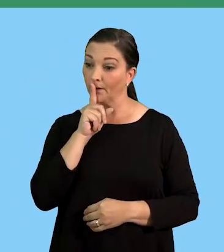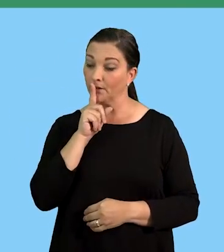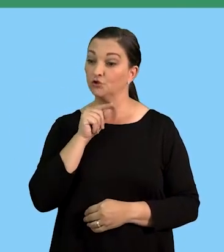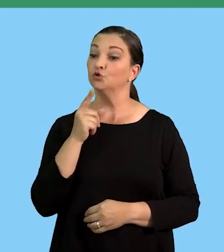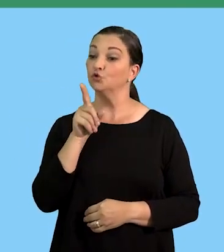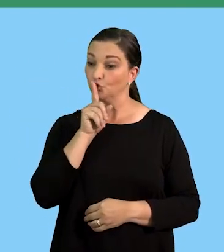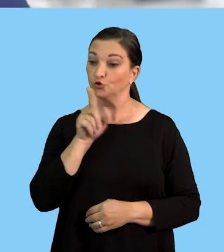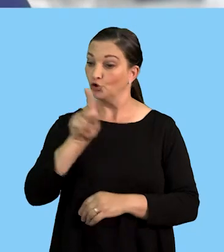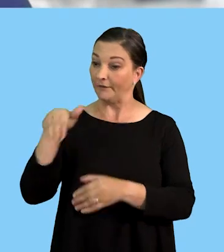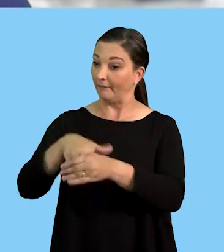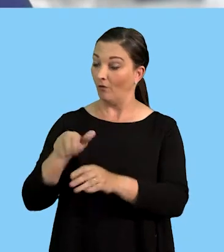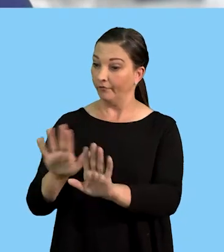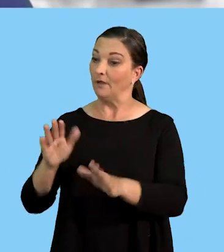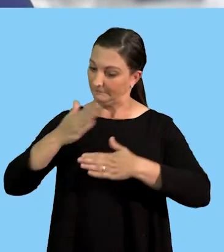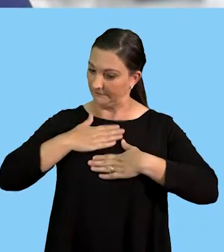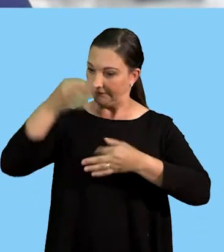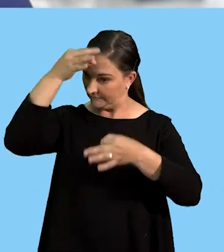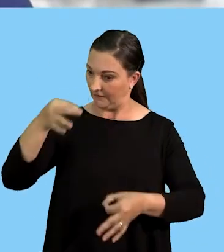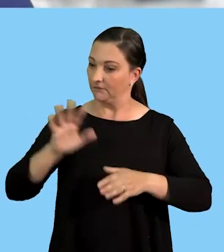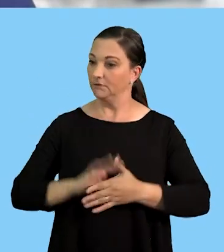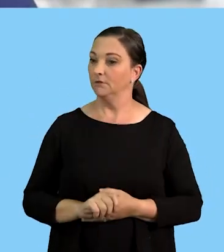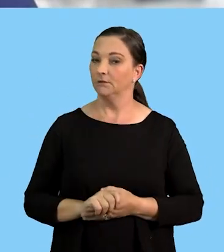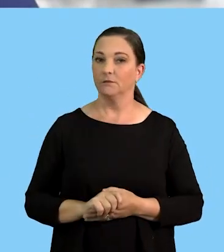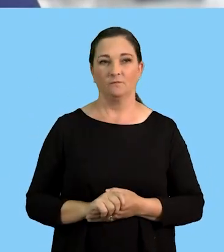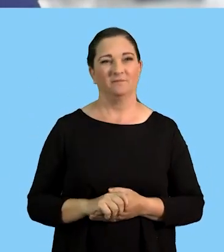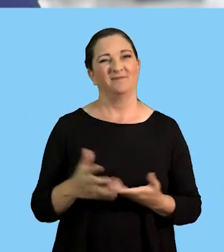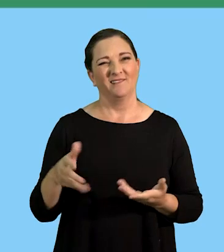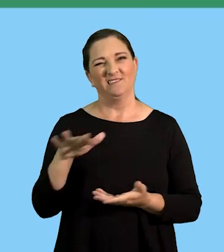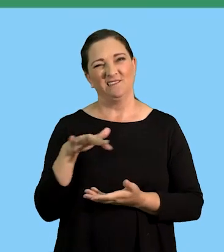saying, keep it quiet, do not participate. Then,